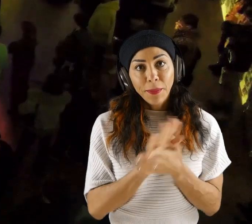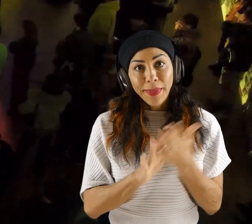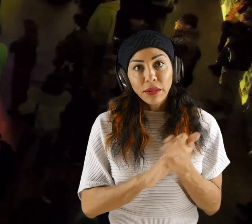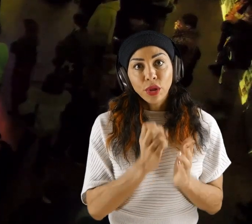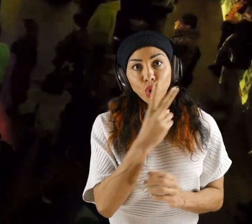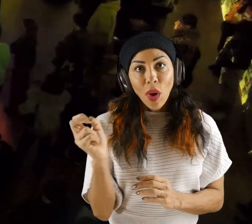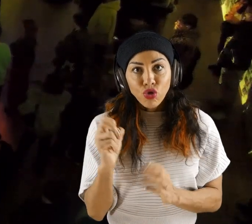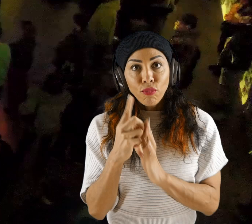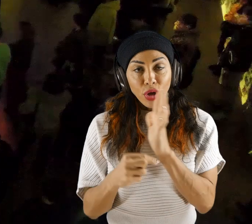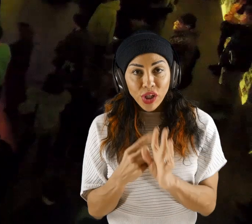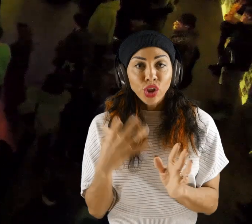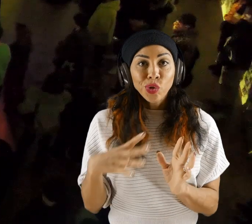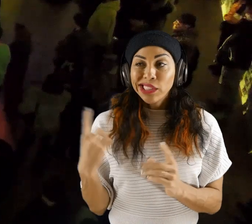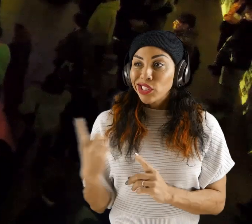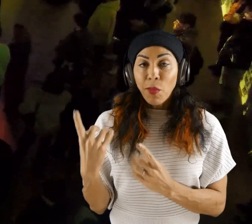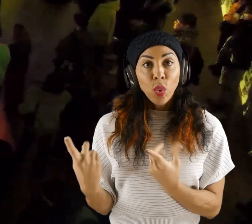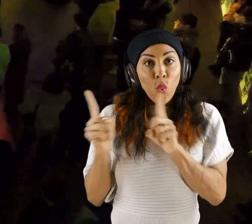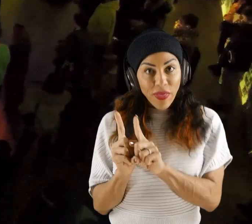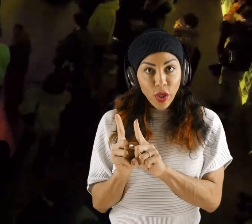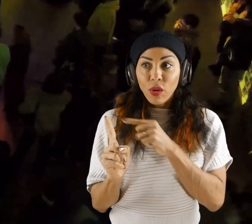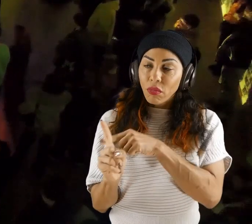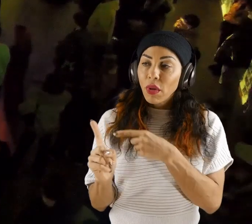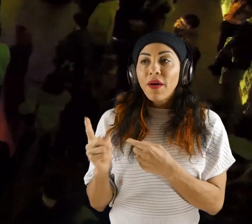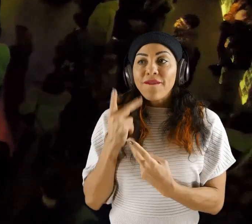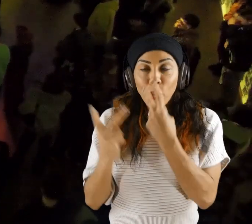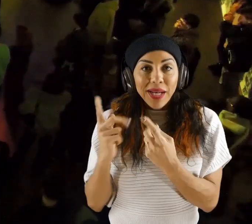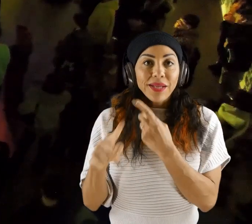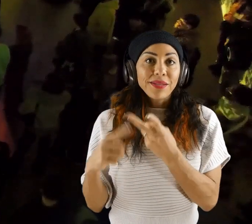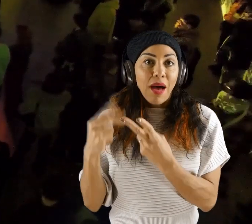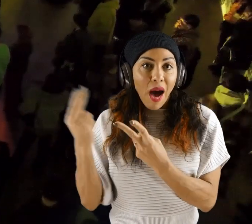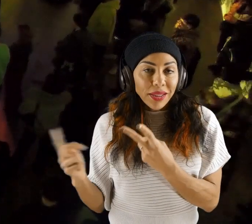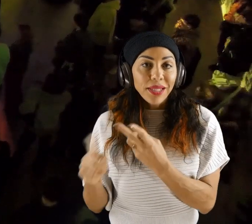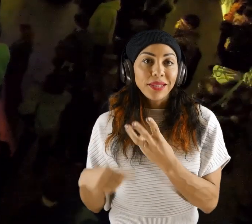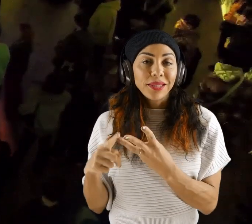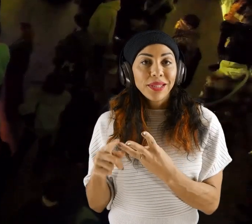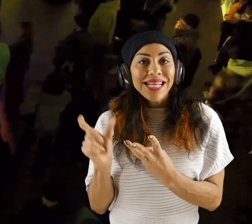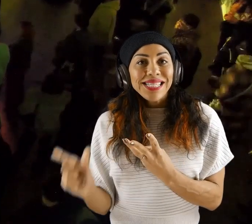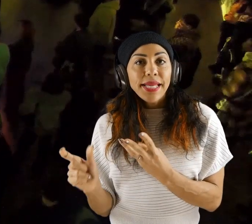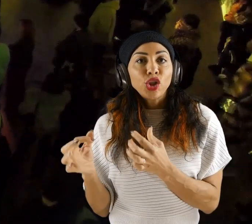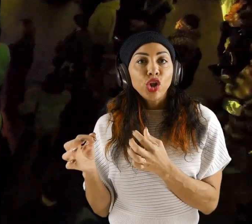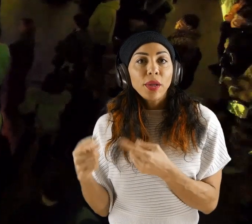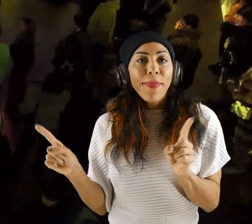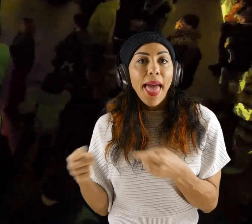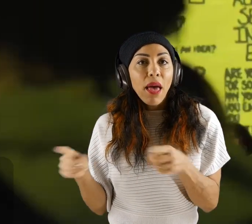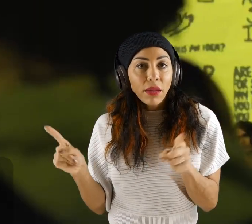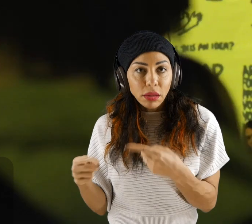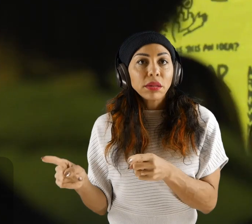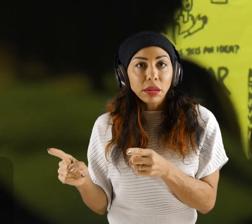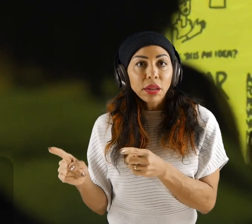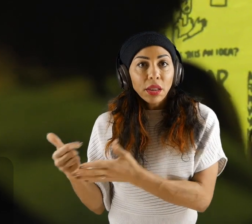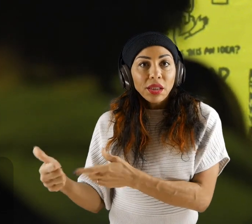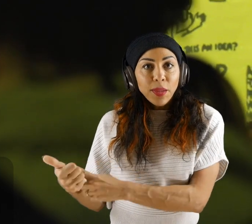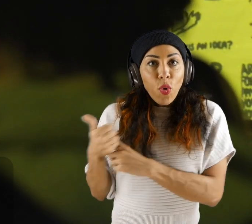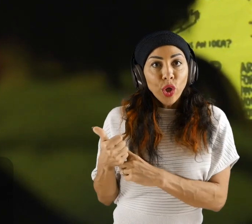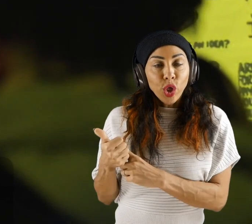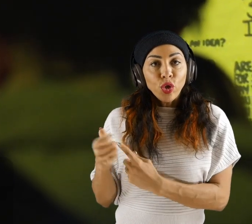them, whether that's other artists, vocalists, I don't know, session players, all these things that can just bring those things to life, and then you'll have a route to finishing. I think